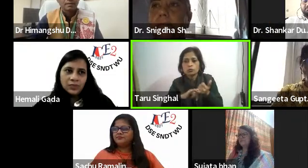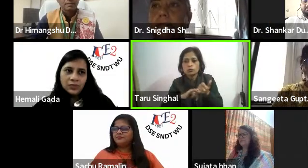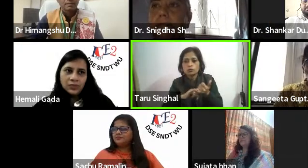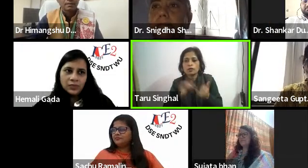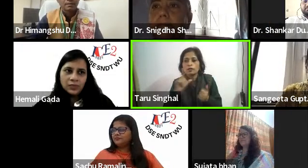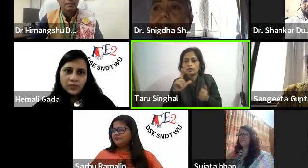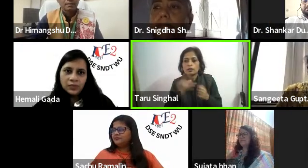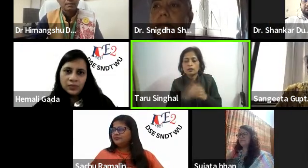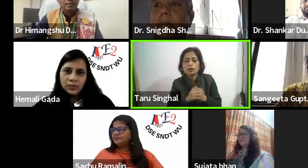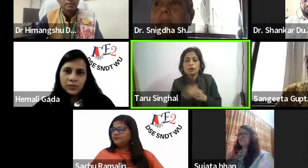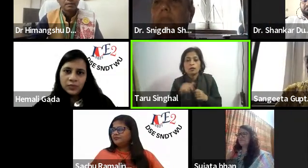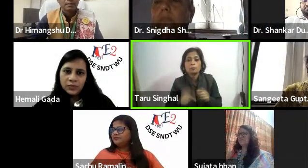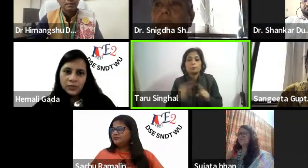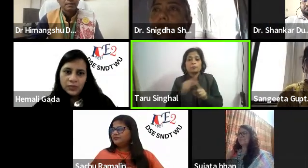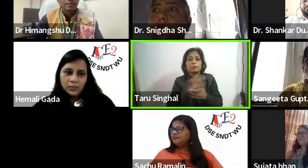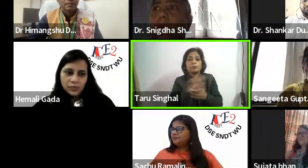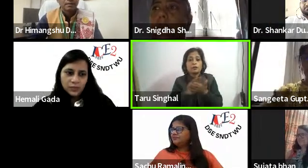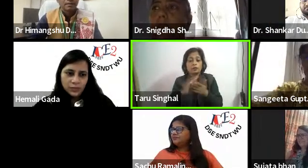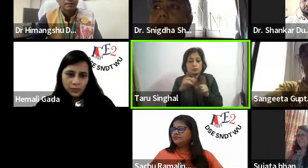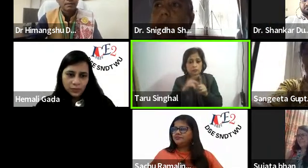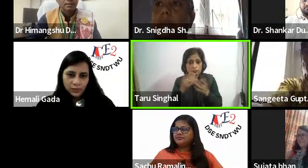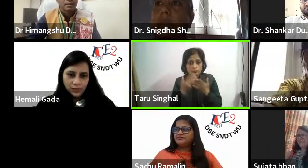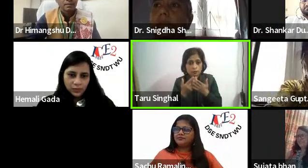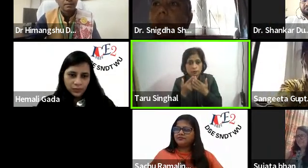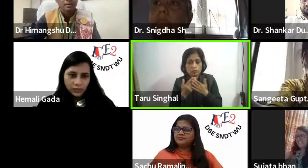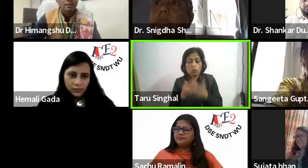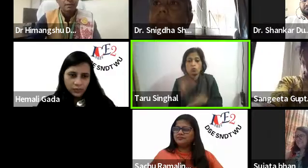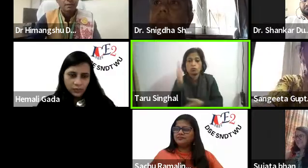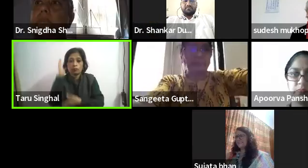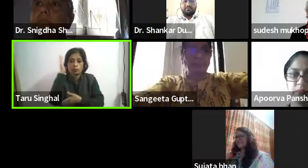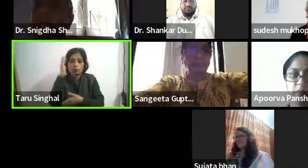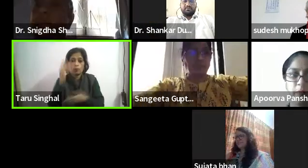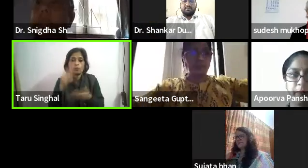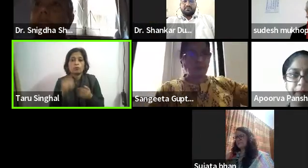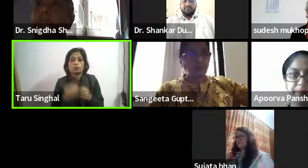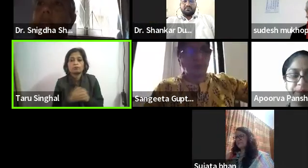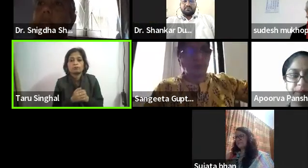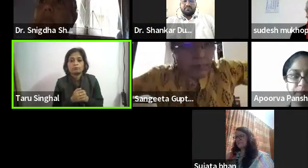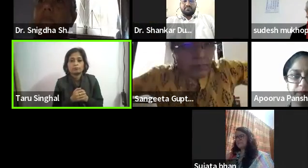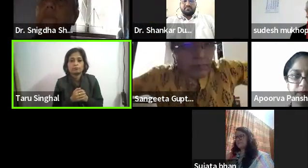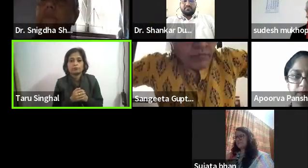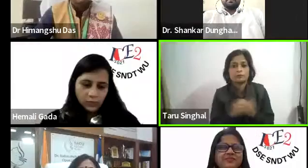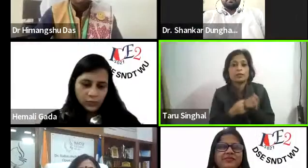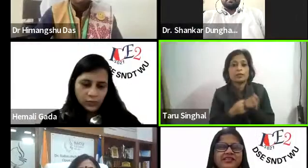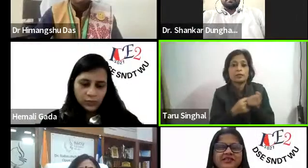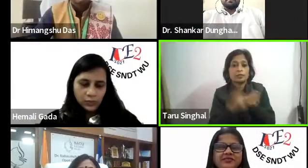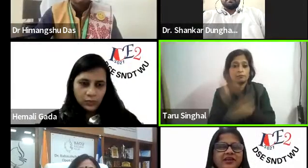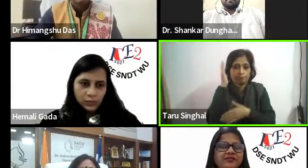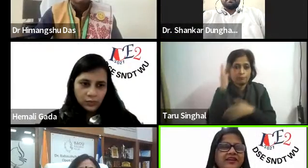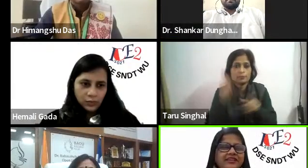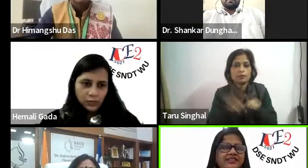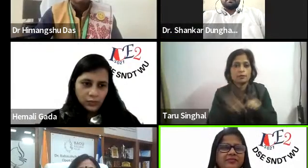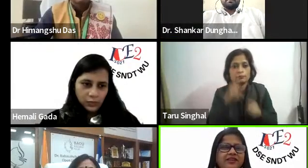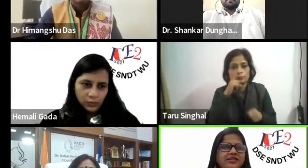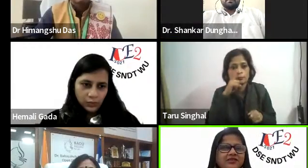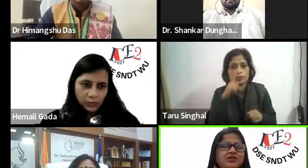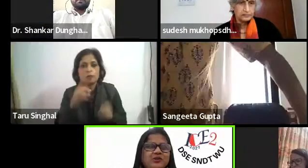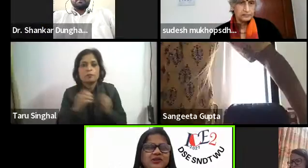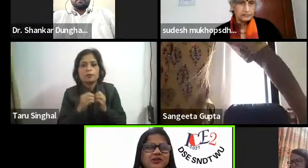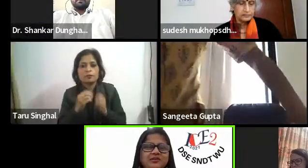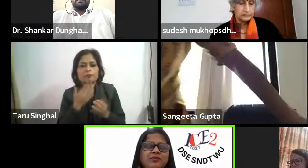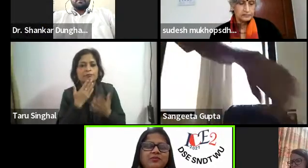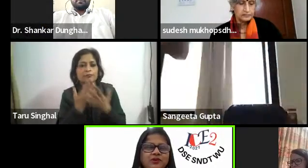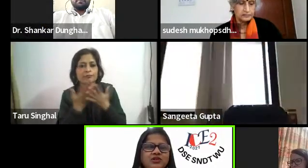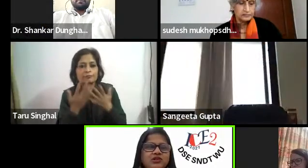and PhD Scholar, to please give the vote of thanks. Thank you, Ms. Betty, for inviting me to